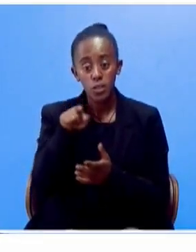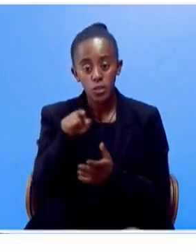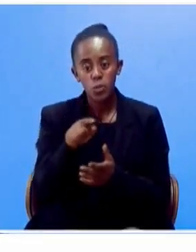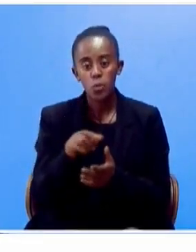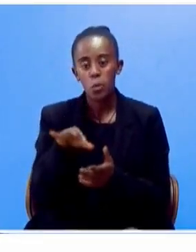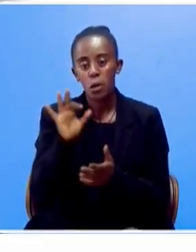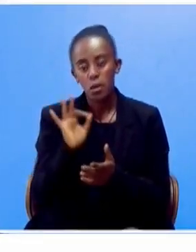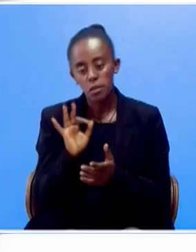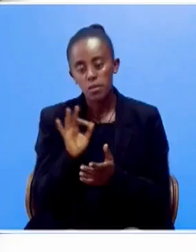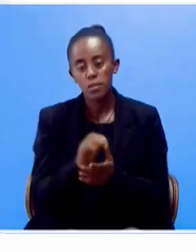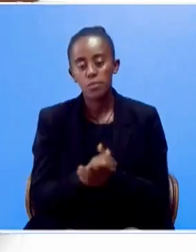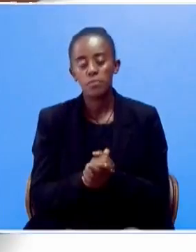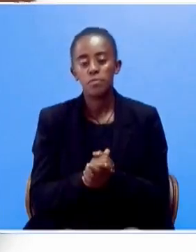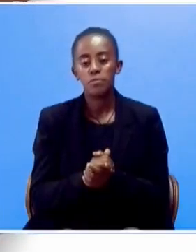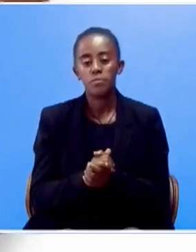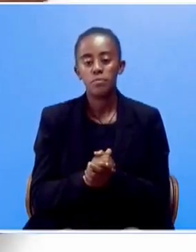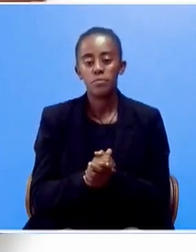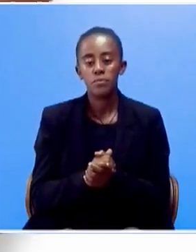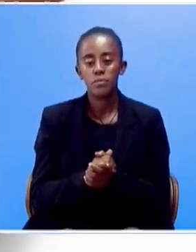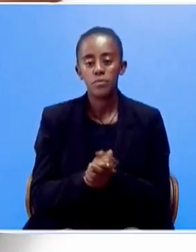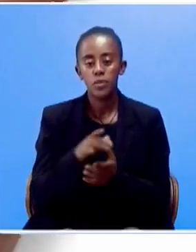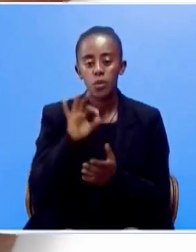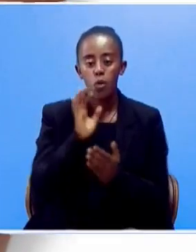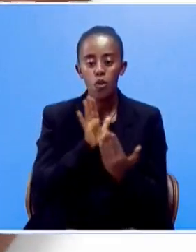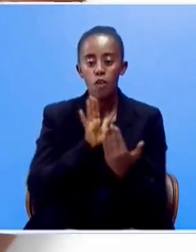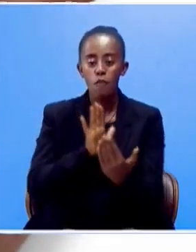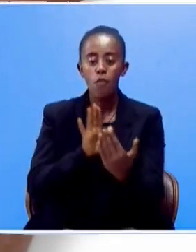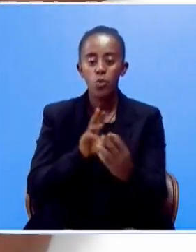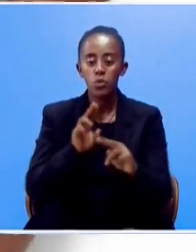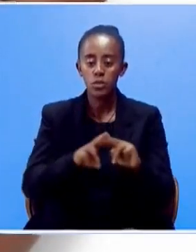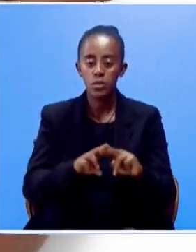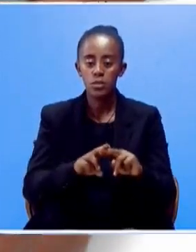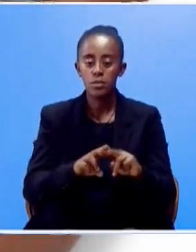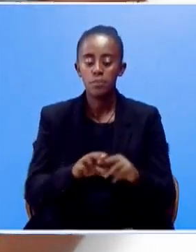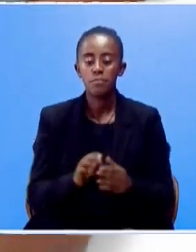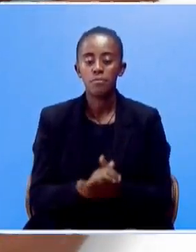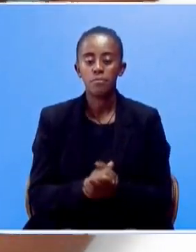get a front seat.